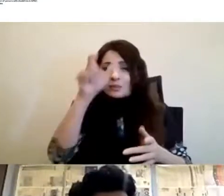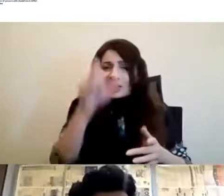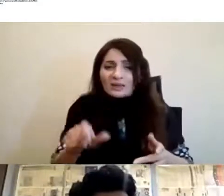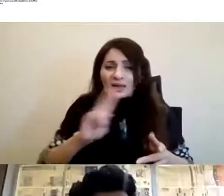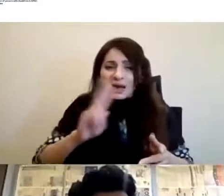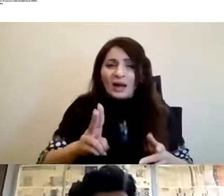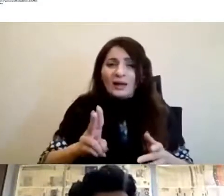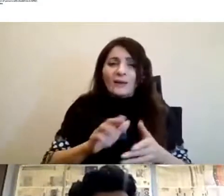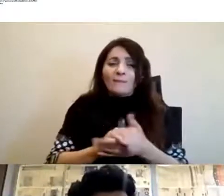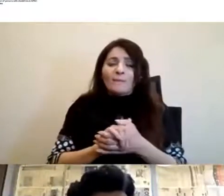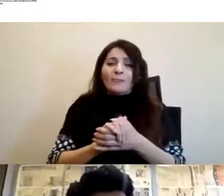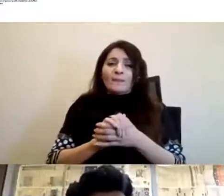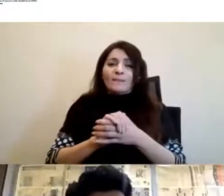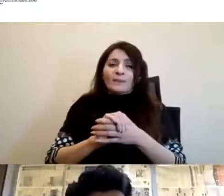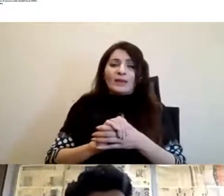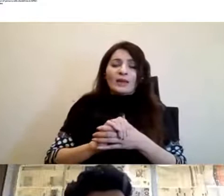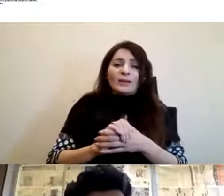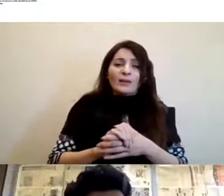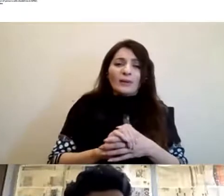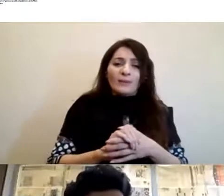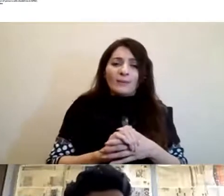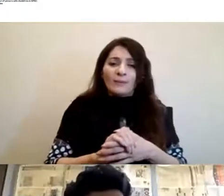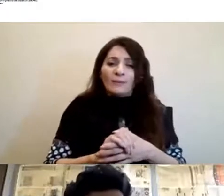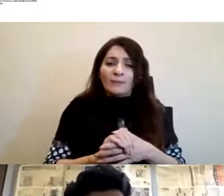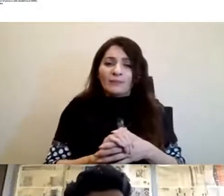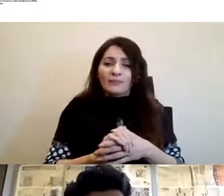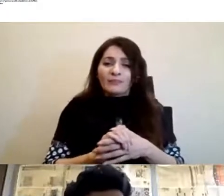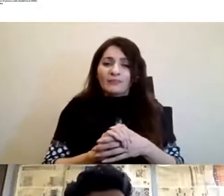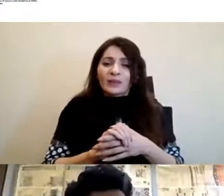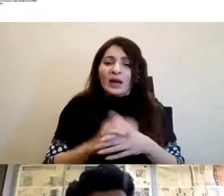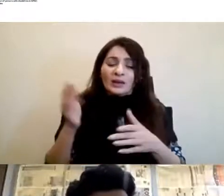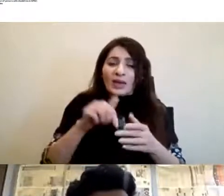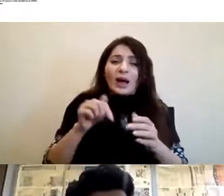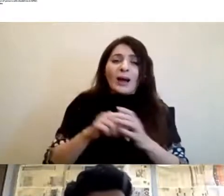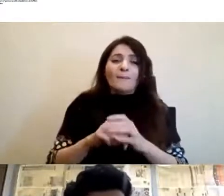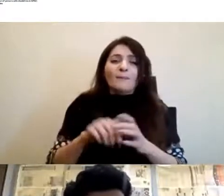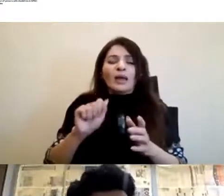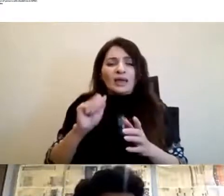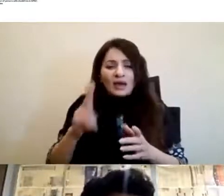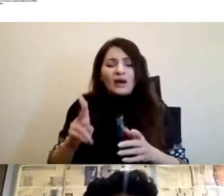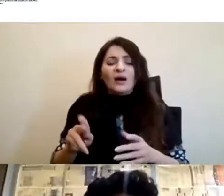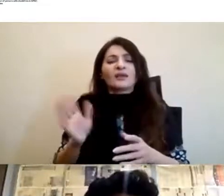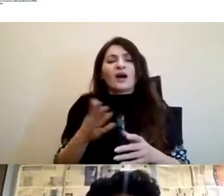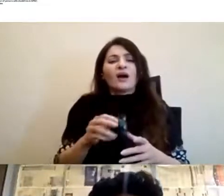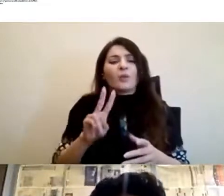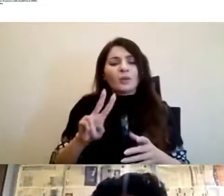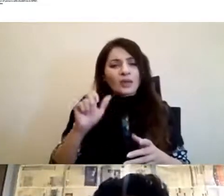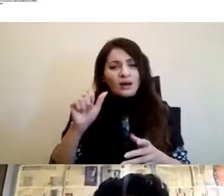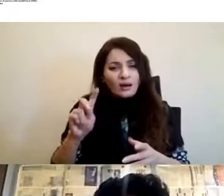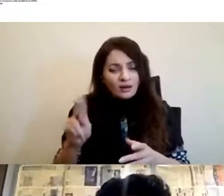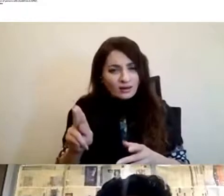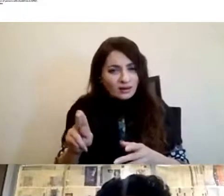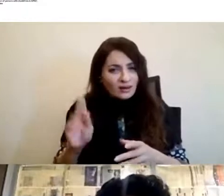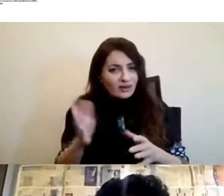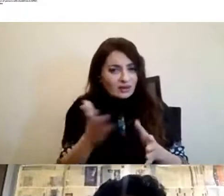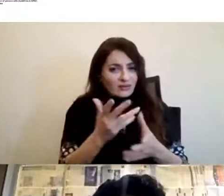if you're on VR and AR and on video chat, and you have to believe in some capacity that you're helping